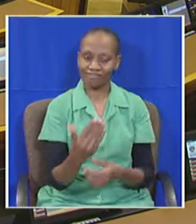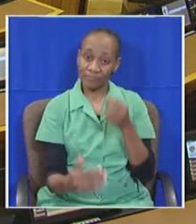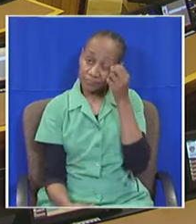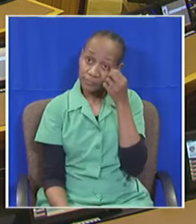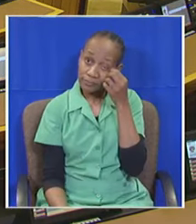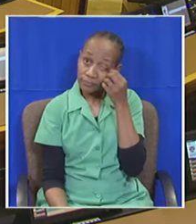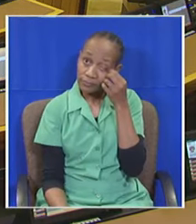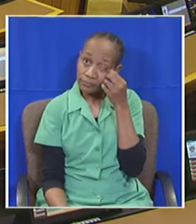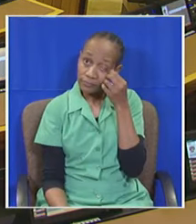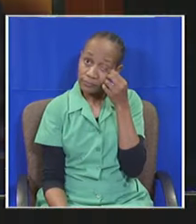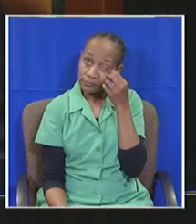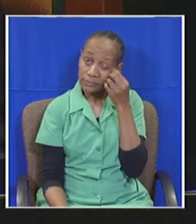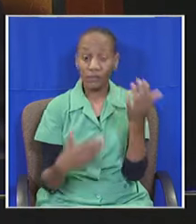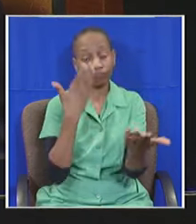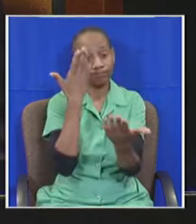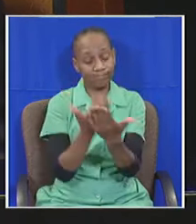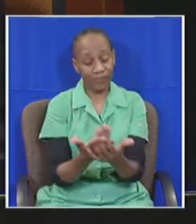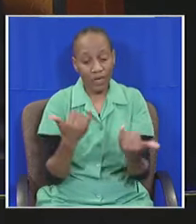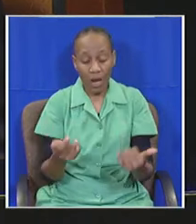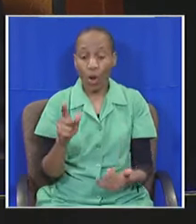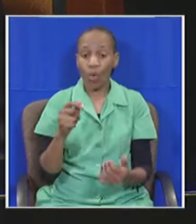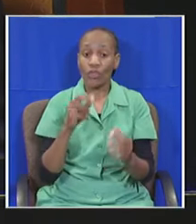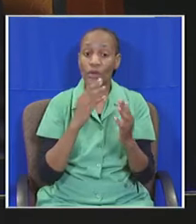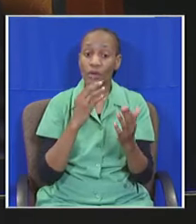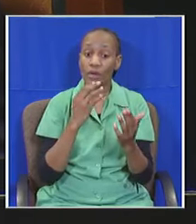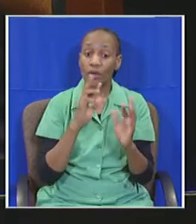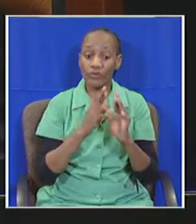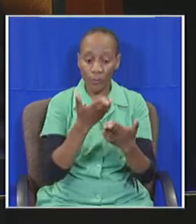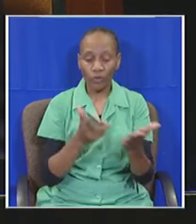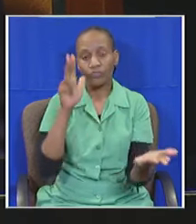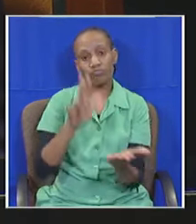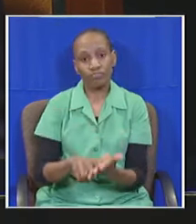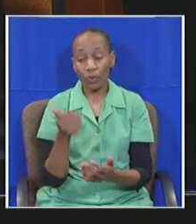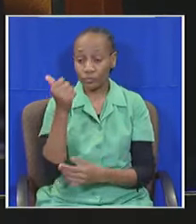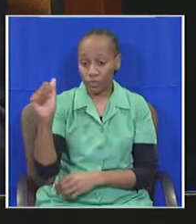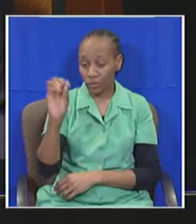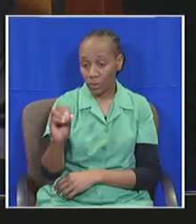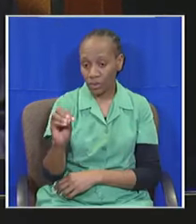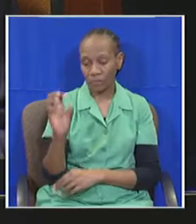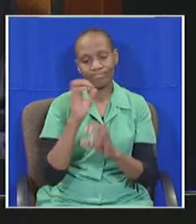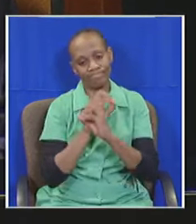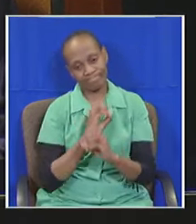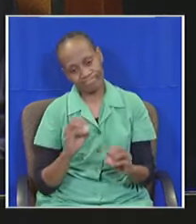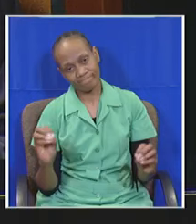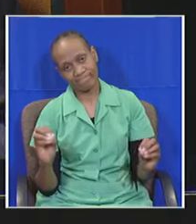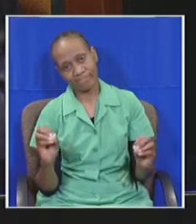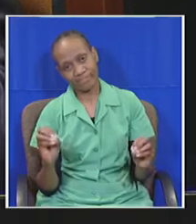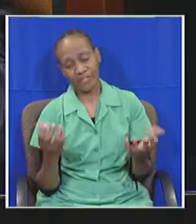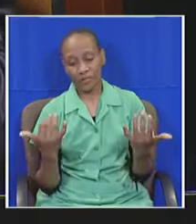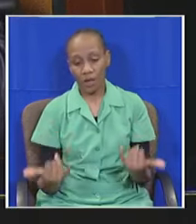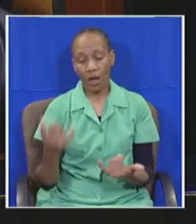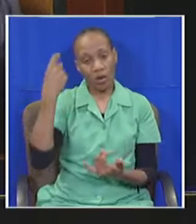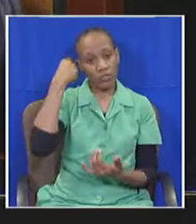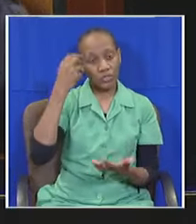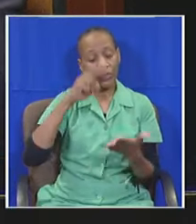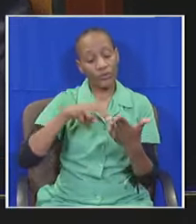Honourable members, the motion is that the report be adopted. Are there any objections? No objections, agreed to. The secretary will read